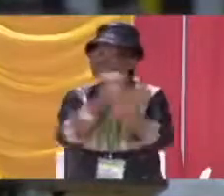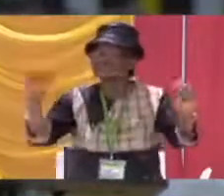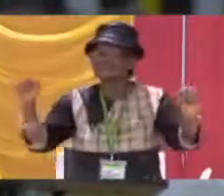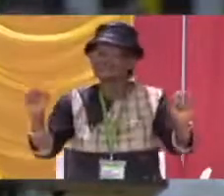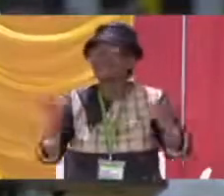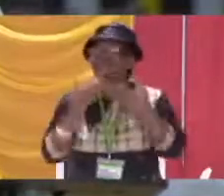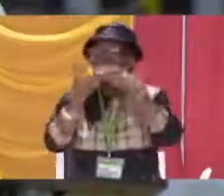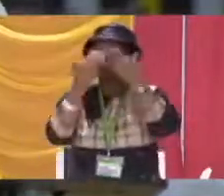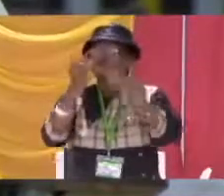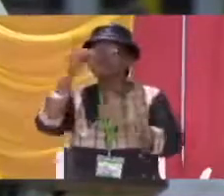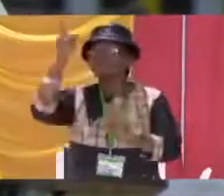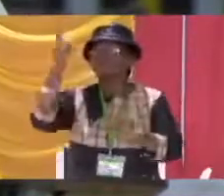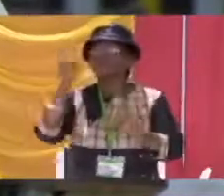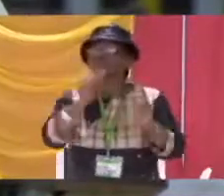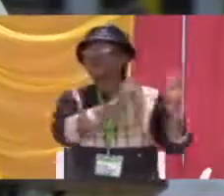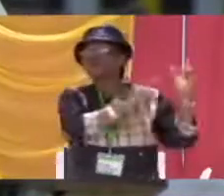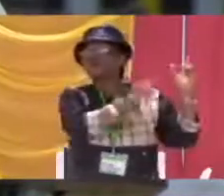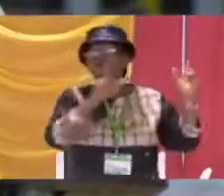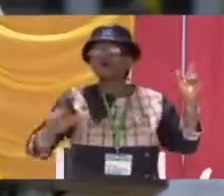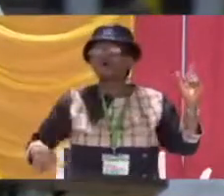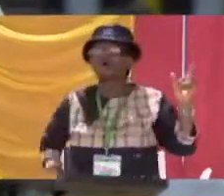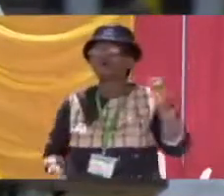Thank you, Lord God Almighty, for